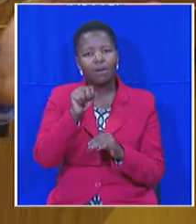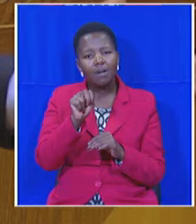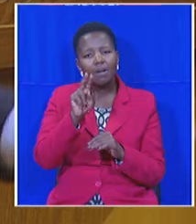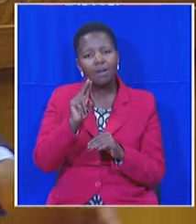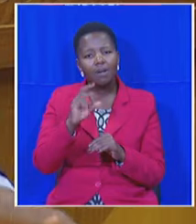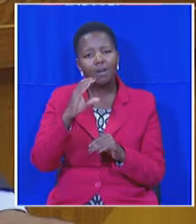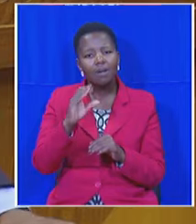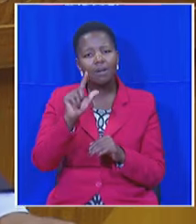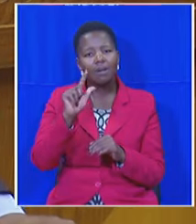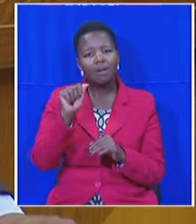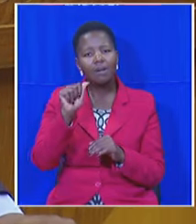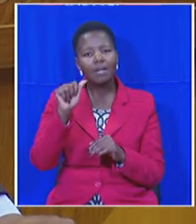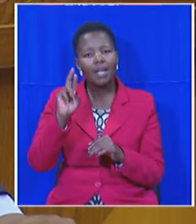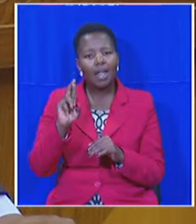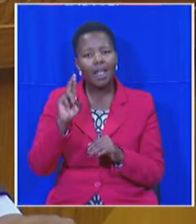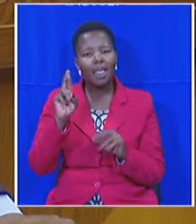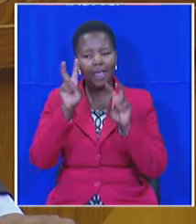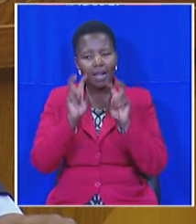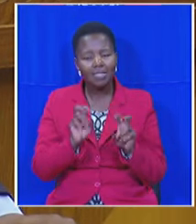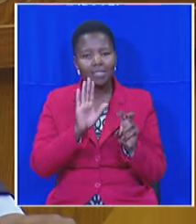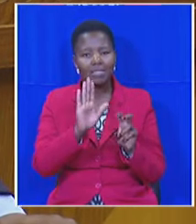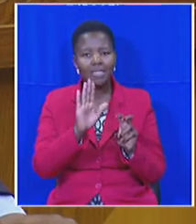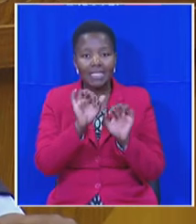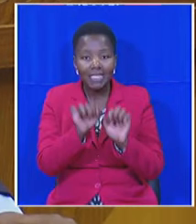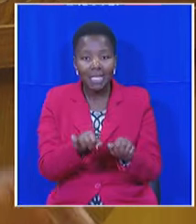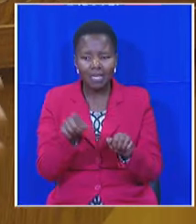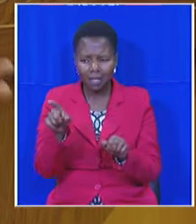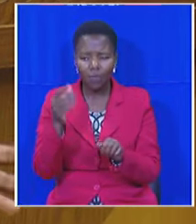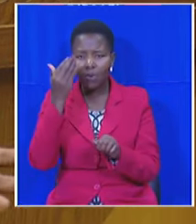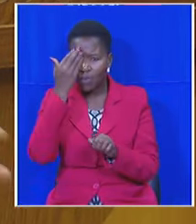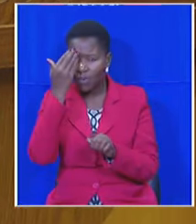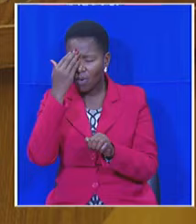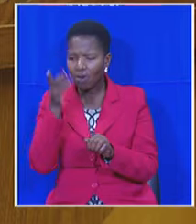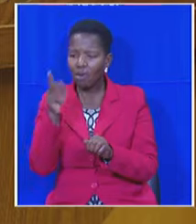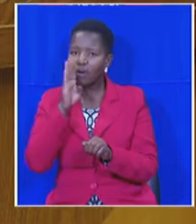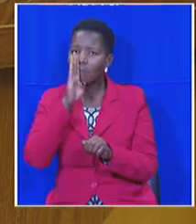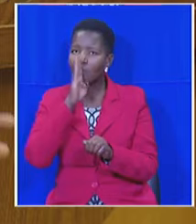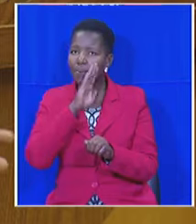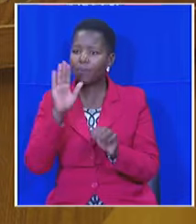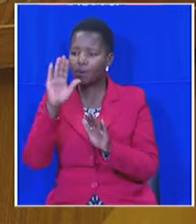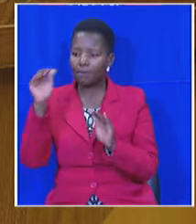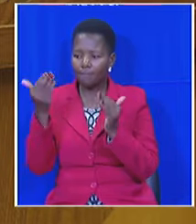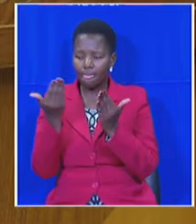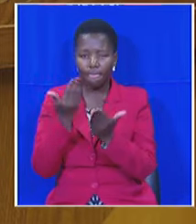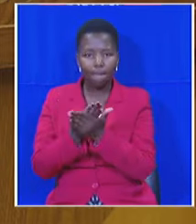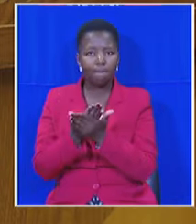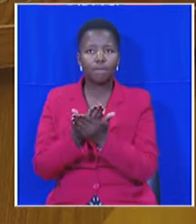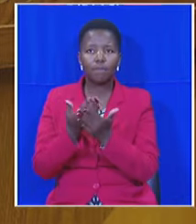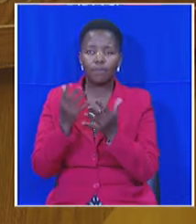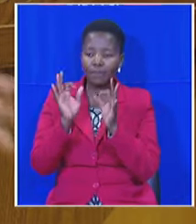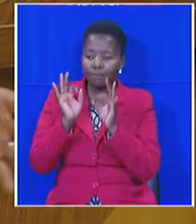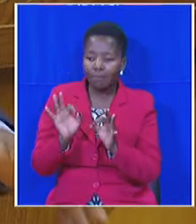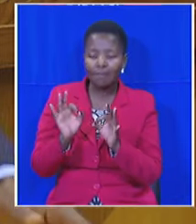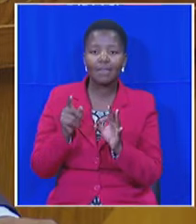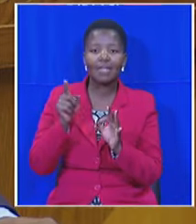We do know that they are not going to be in a position to provide a cogent and scientific argument